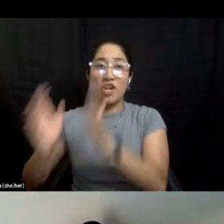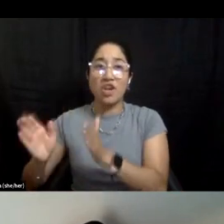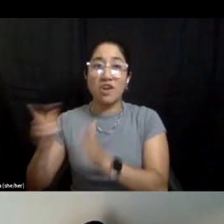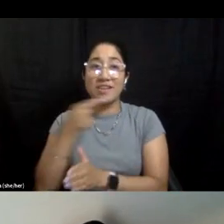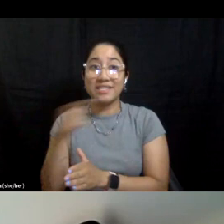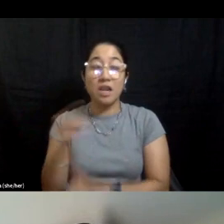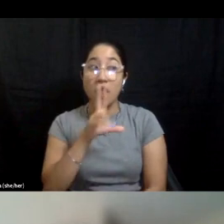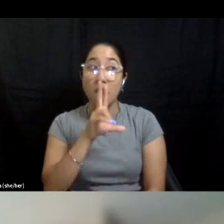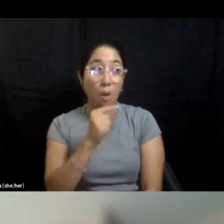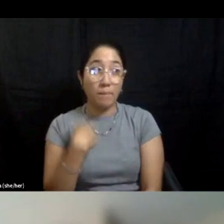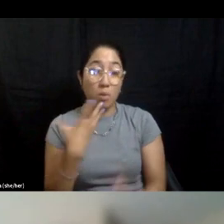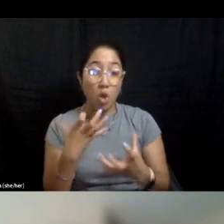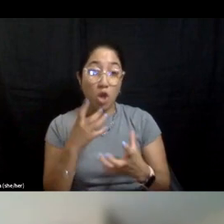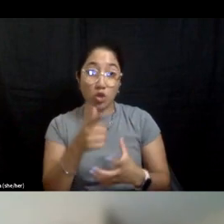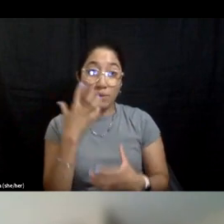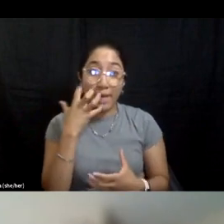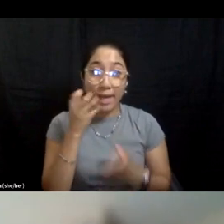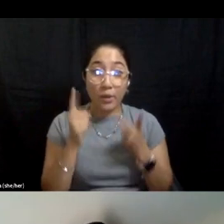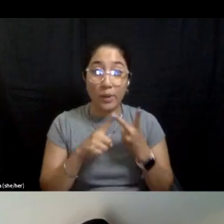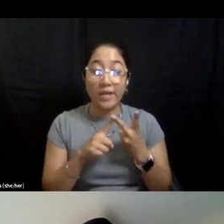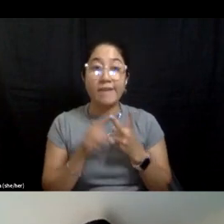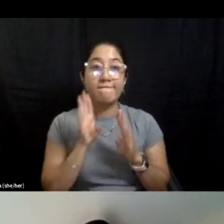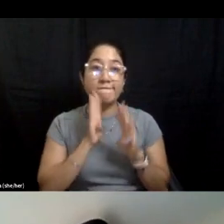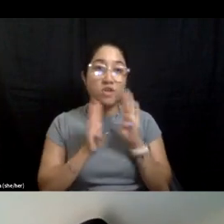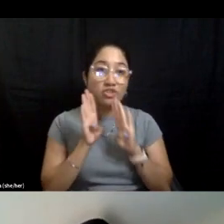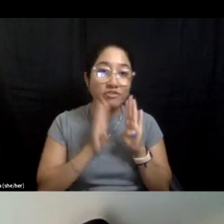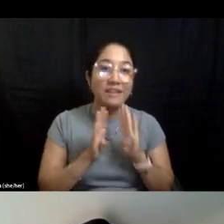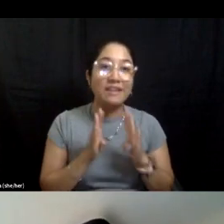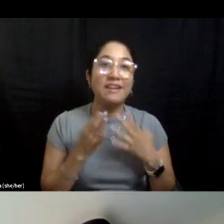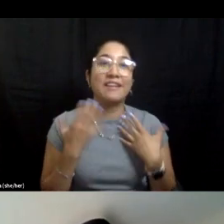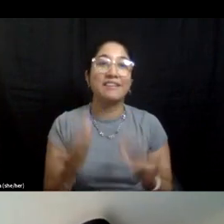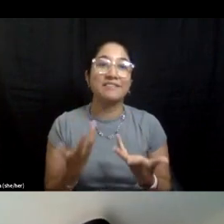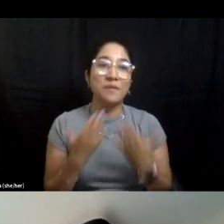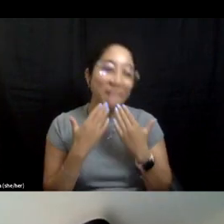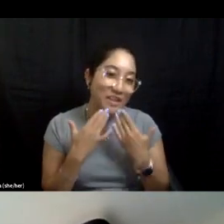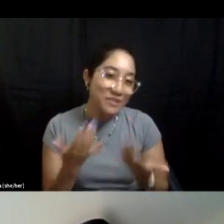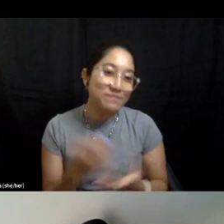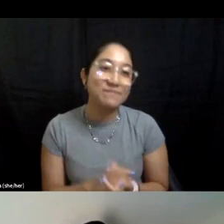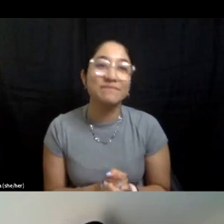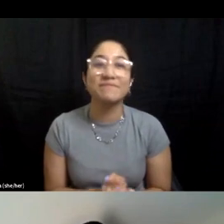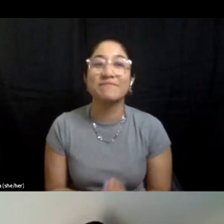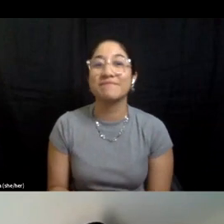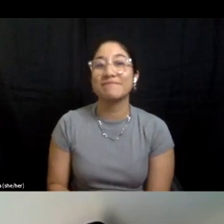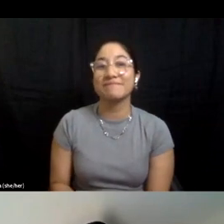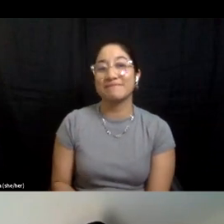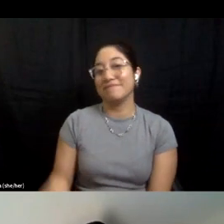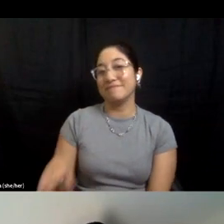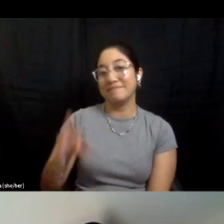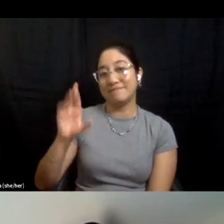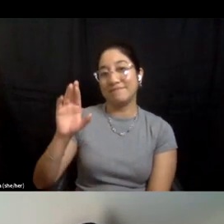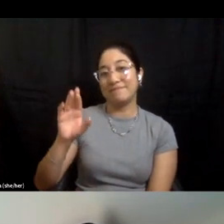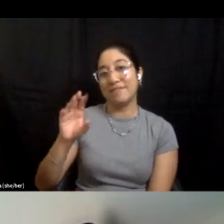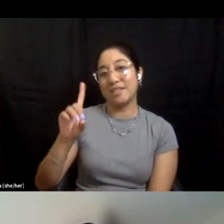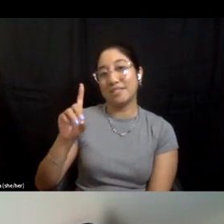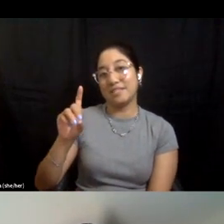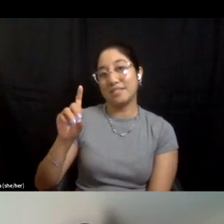that frustration. Thank you. Mm-hmm. Aw, thank you. All right. Well, we are